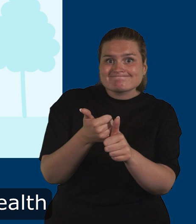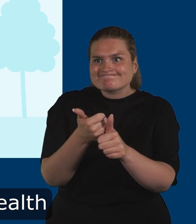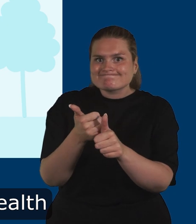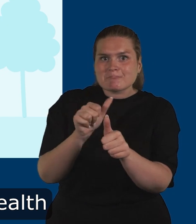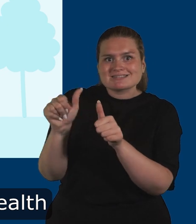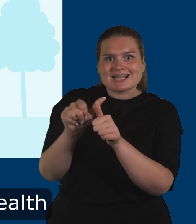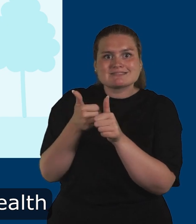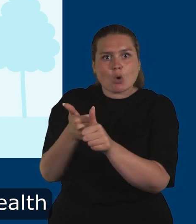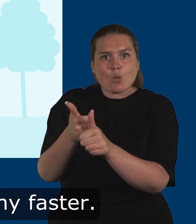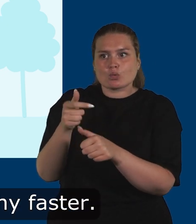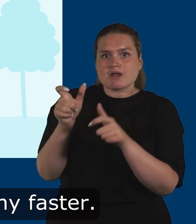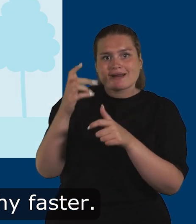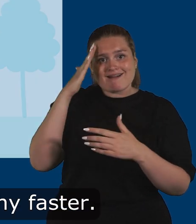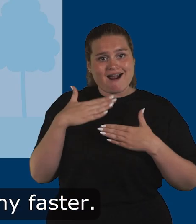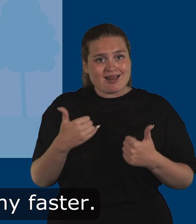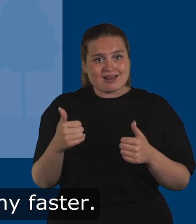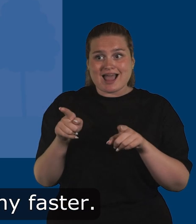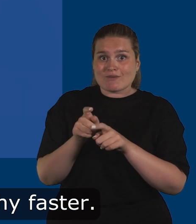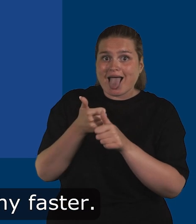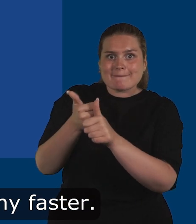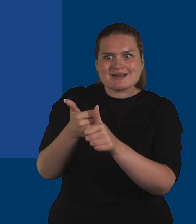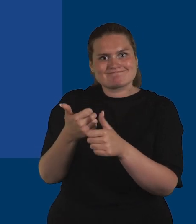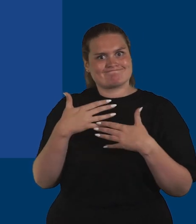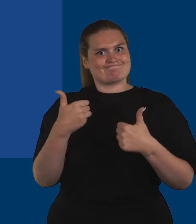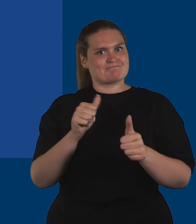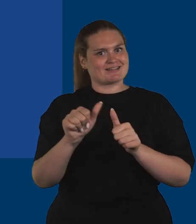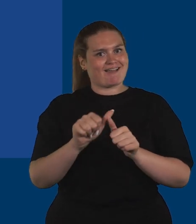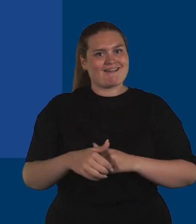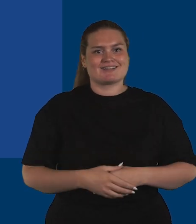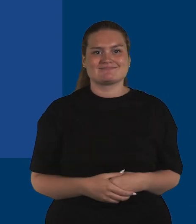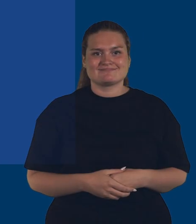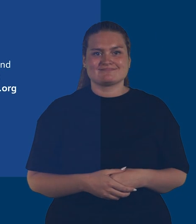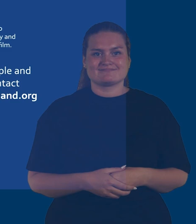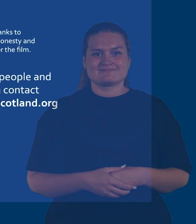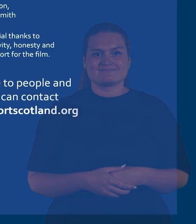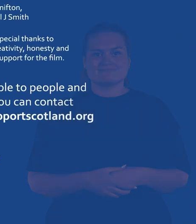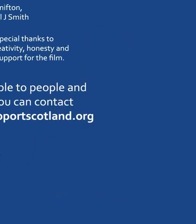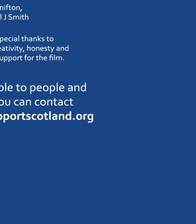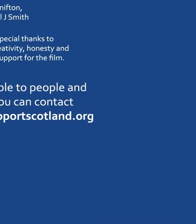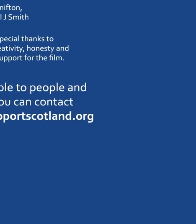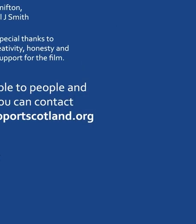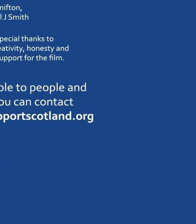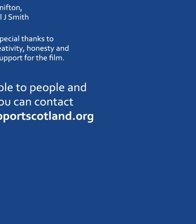support people's mental health to help them get healthy faster. taking to a hospital